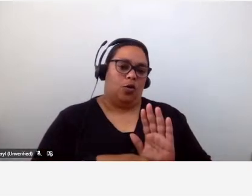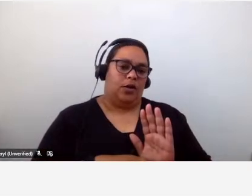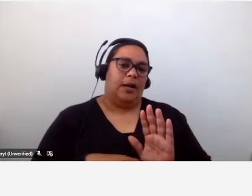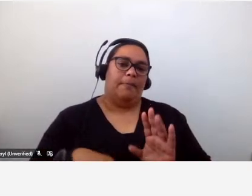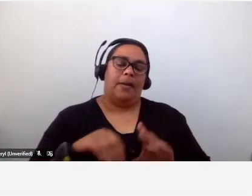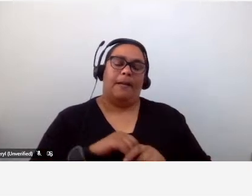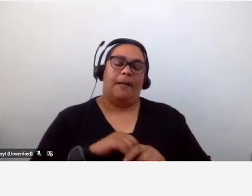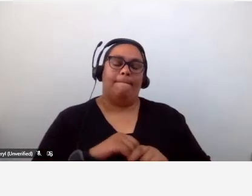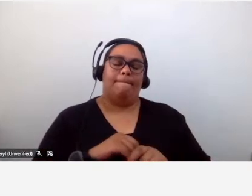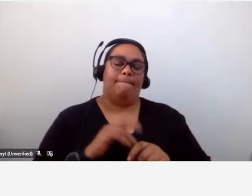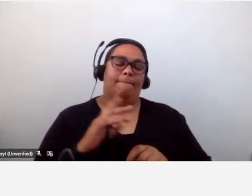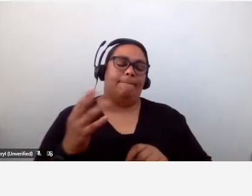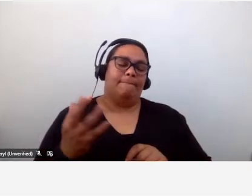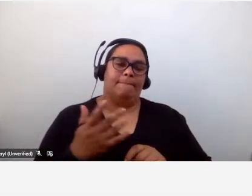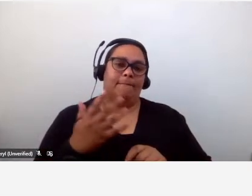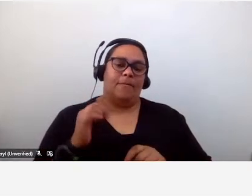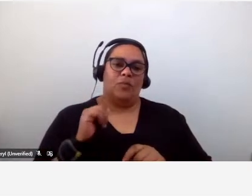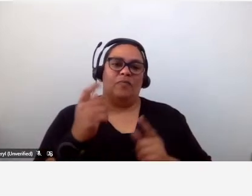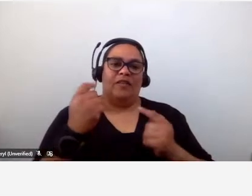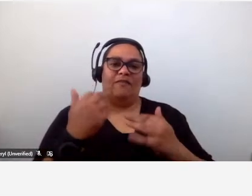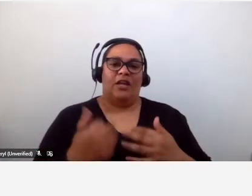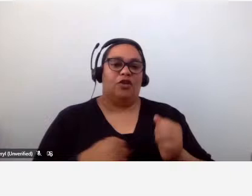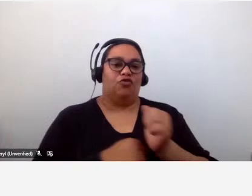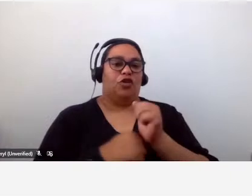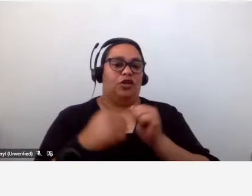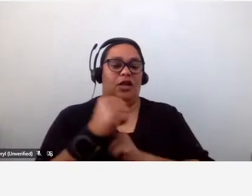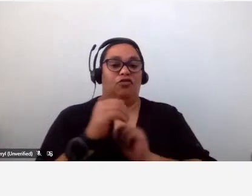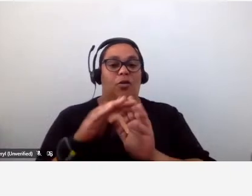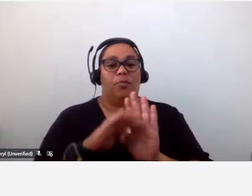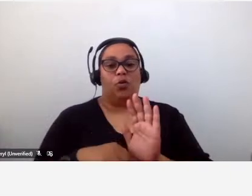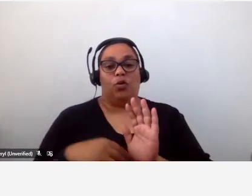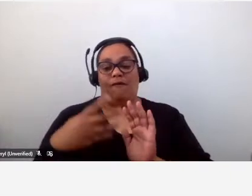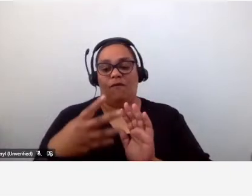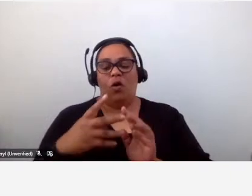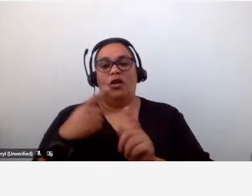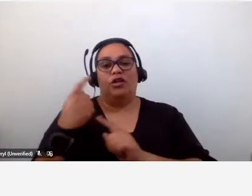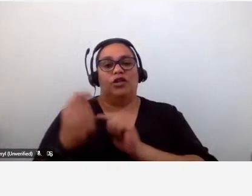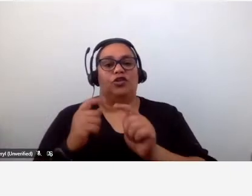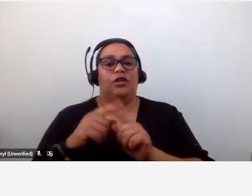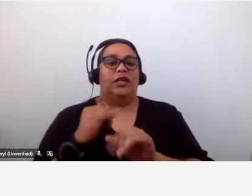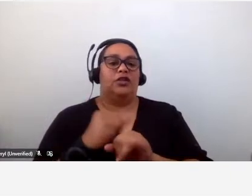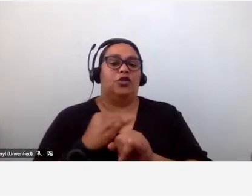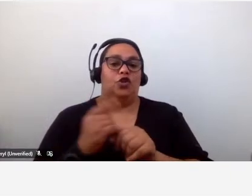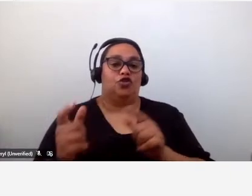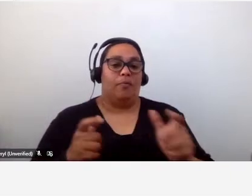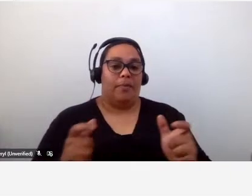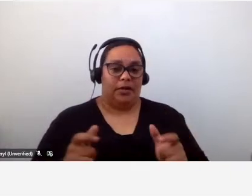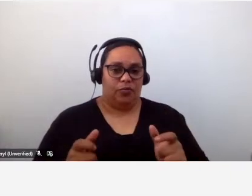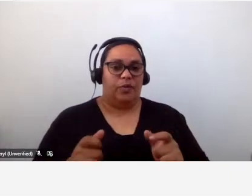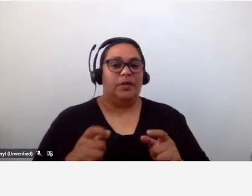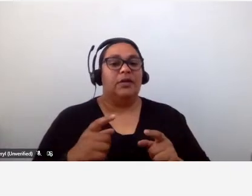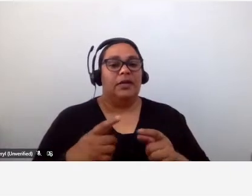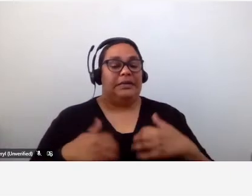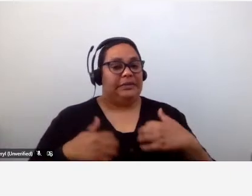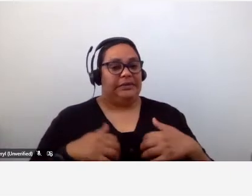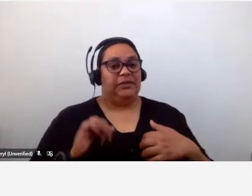under its financial structure, Program 4, which is called Traditional and Institutional Management, in anticipation that some leaders in